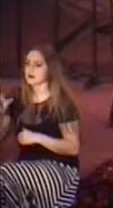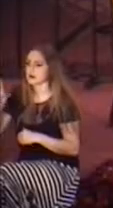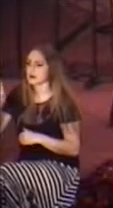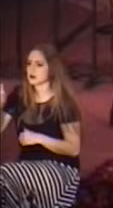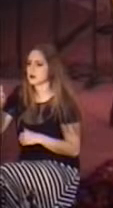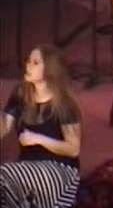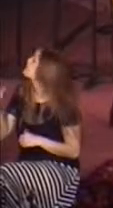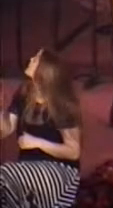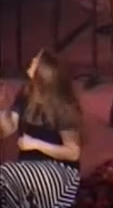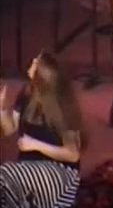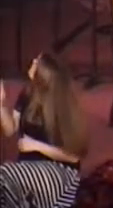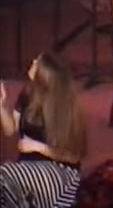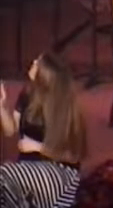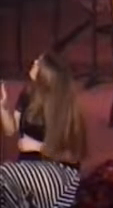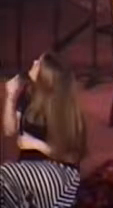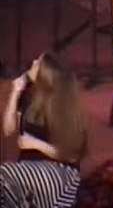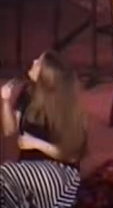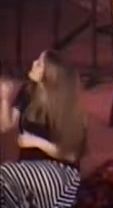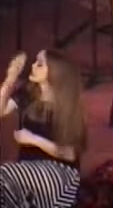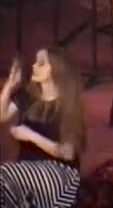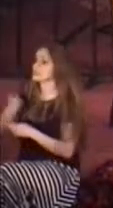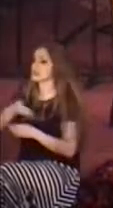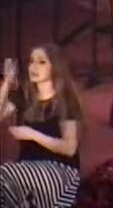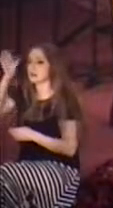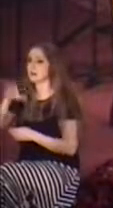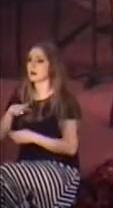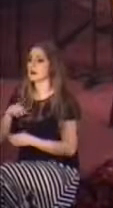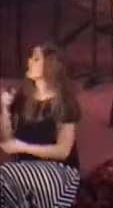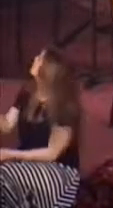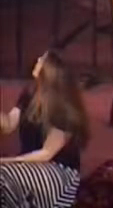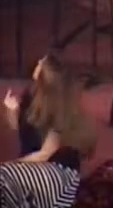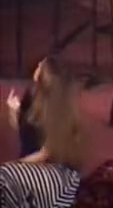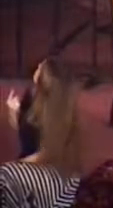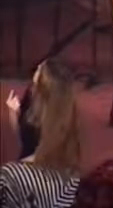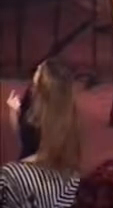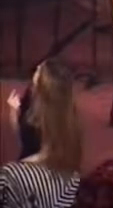Luke 19:10 says this, for the Son of Man has come. When did he get here?